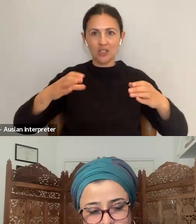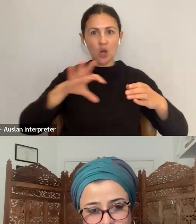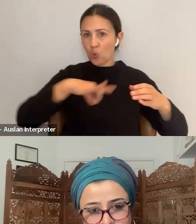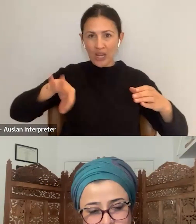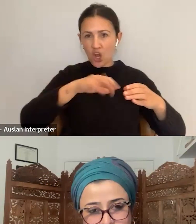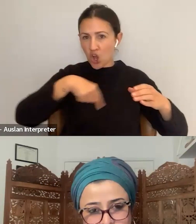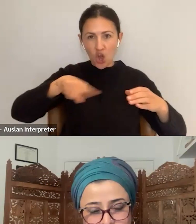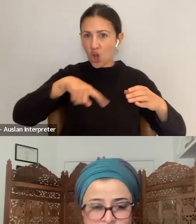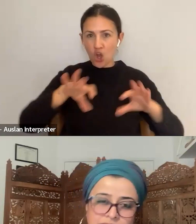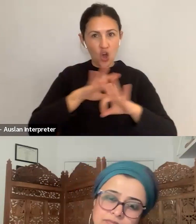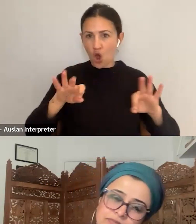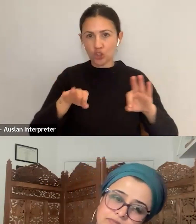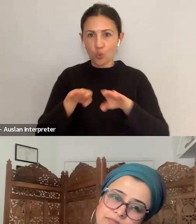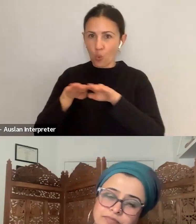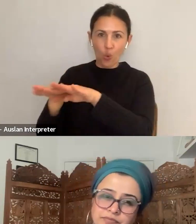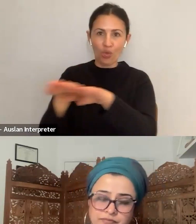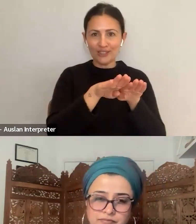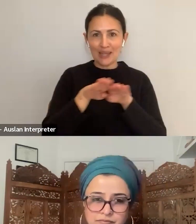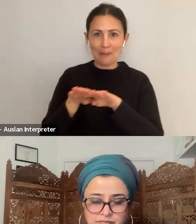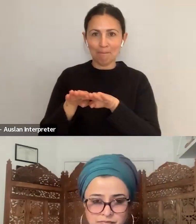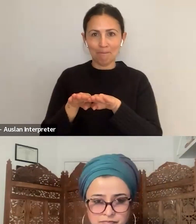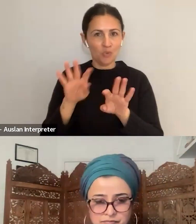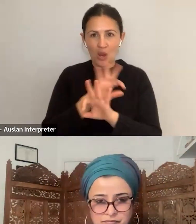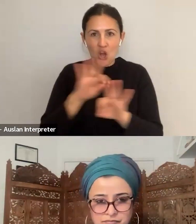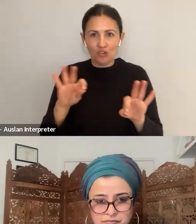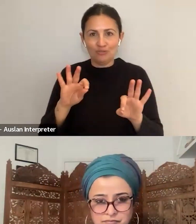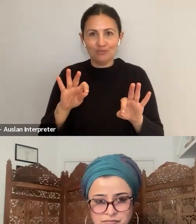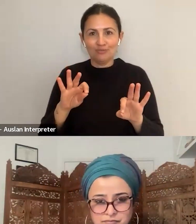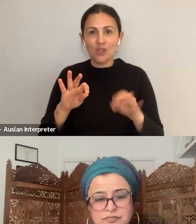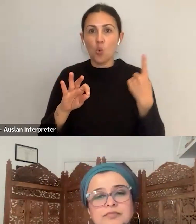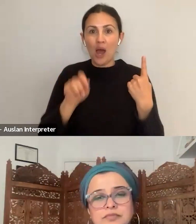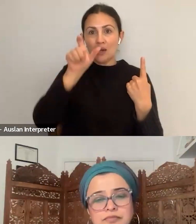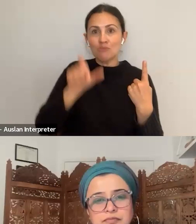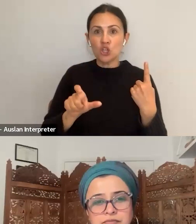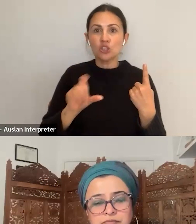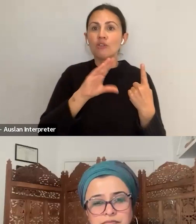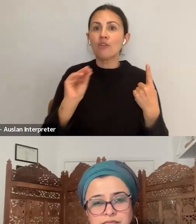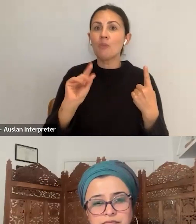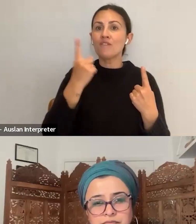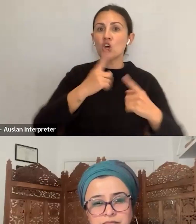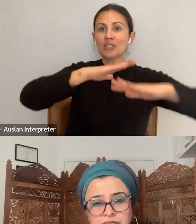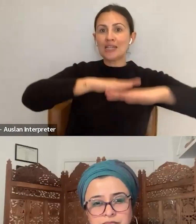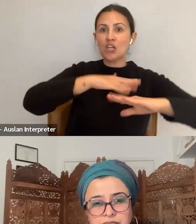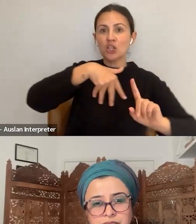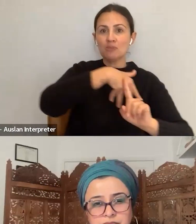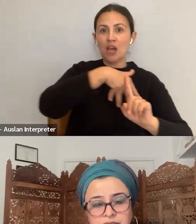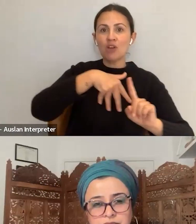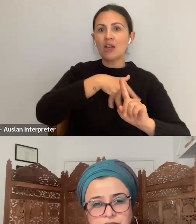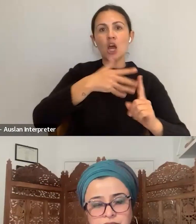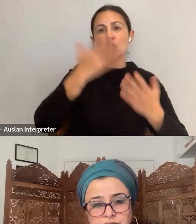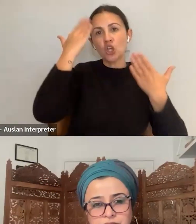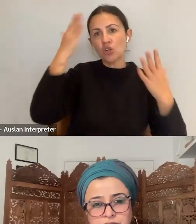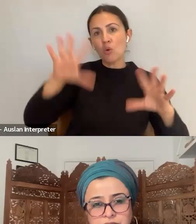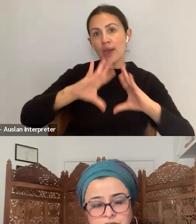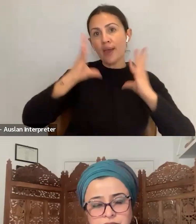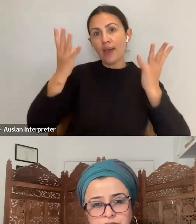have other directors who haven't caught up yet, who haven't been supported to develop a shared language in relationship to this, then what other